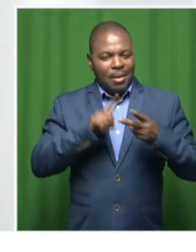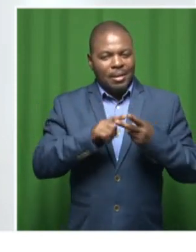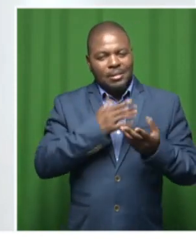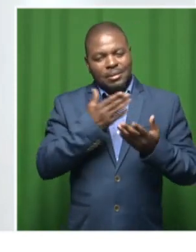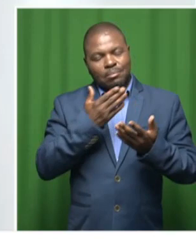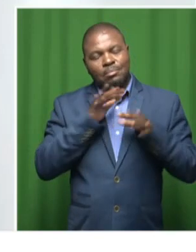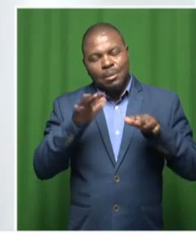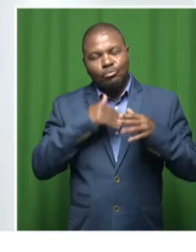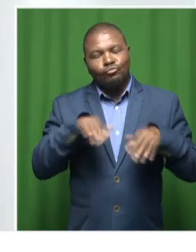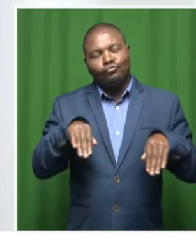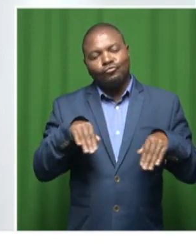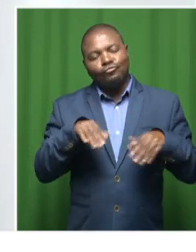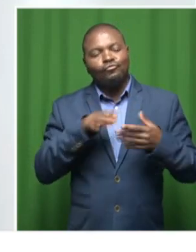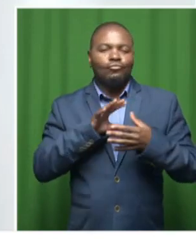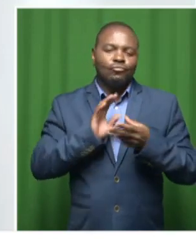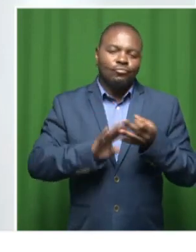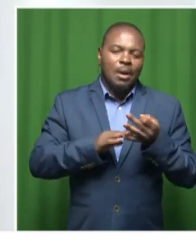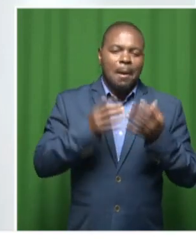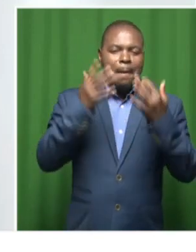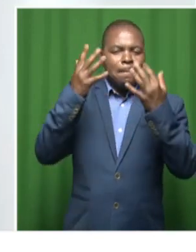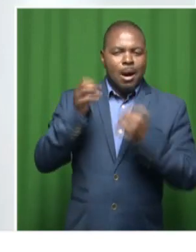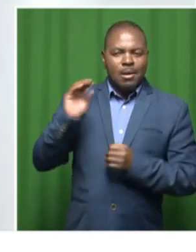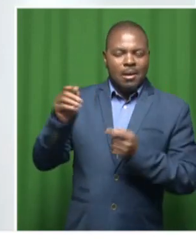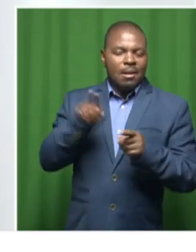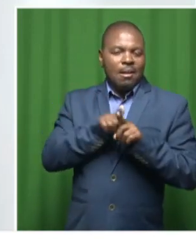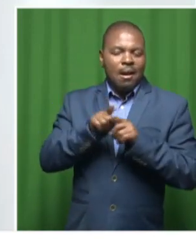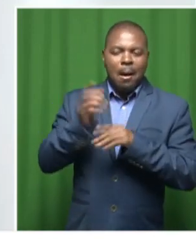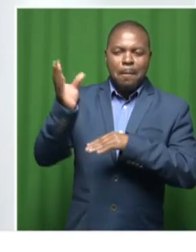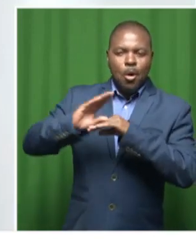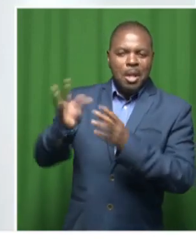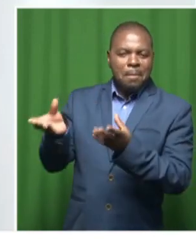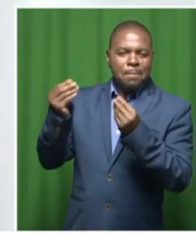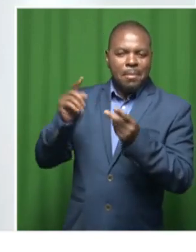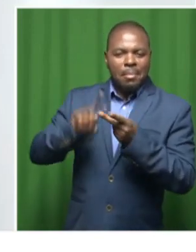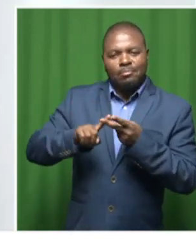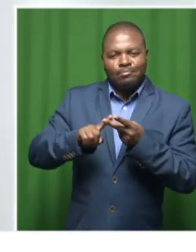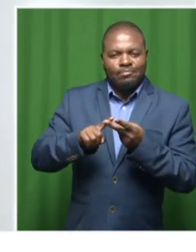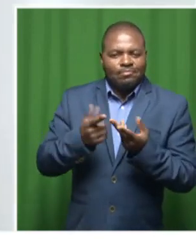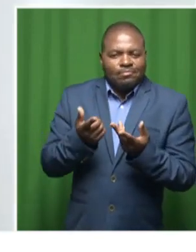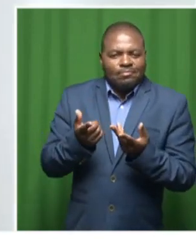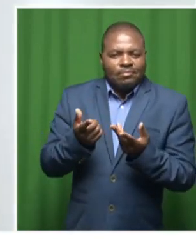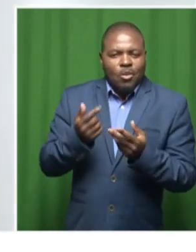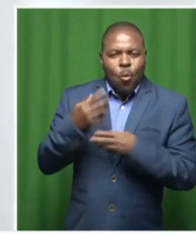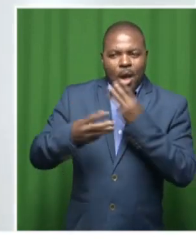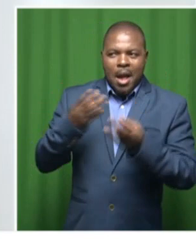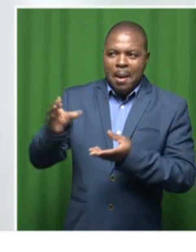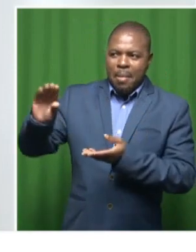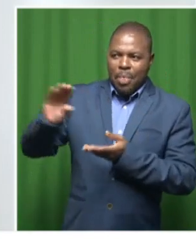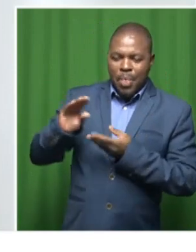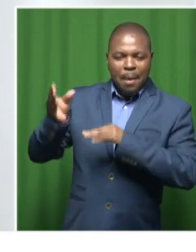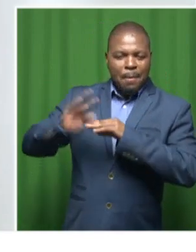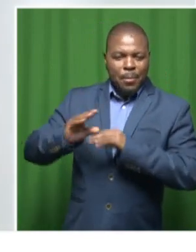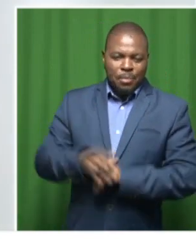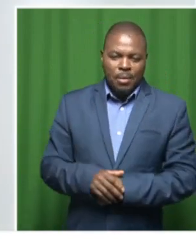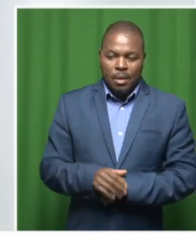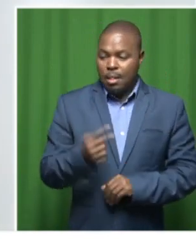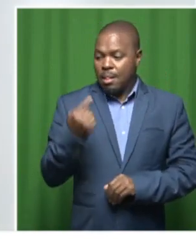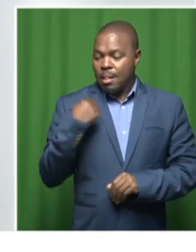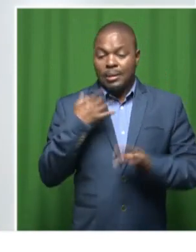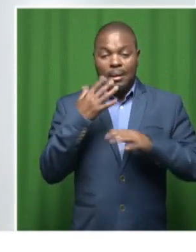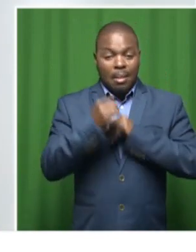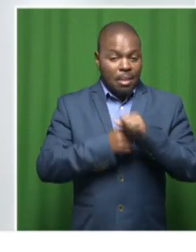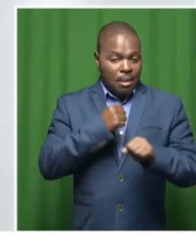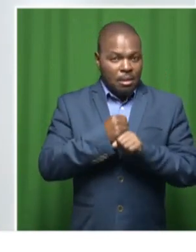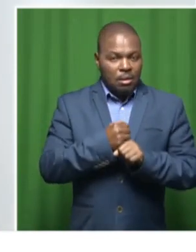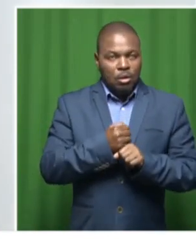downtime, and now they also have a budget, right? Because they've got the Christmas bonuses and their 13th checks. So a lot of what we've been seeing recently, in fact, in the last 10 years, not